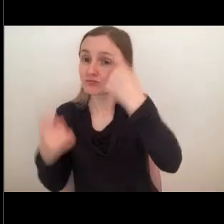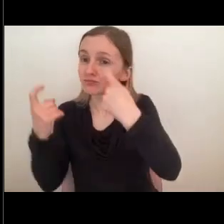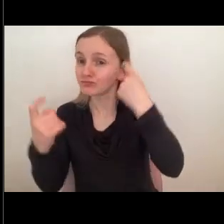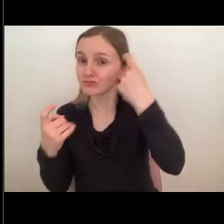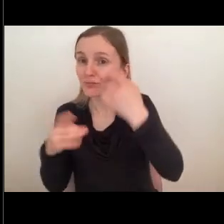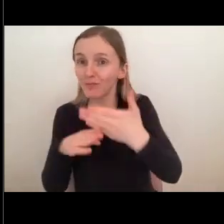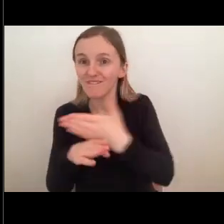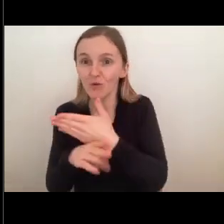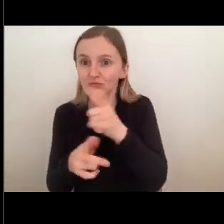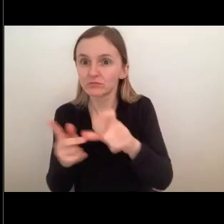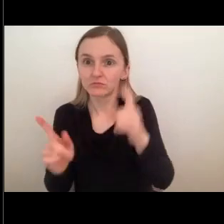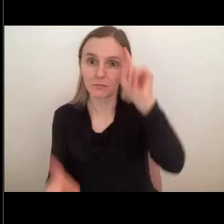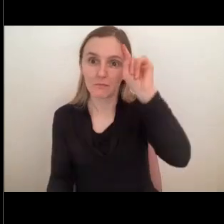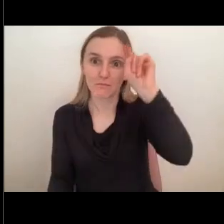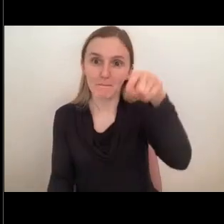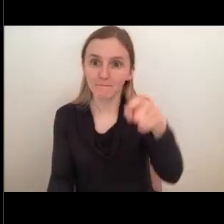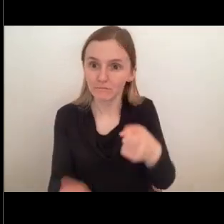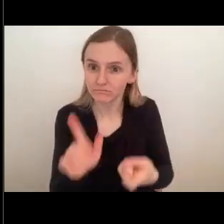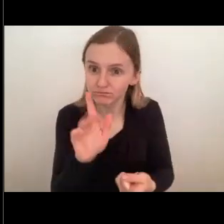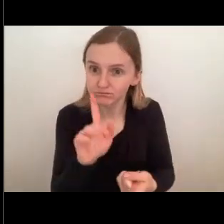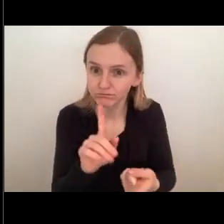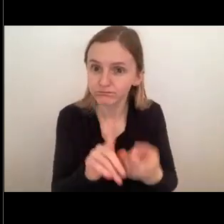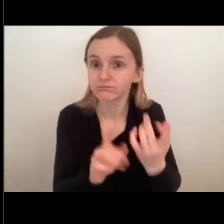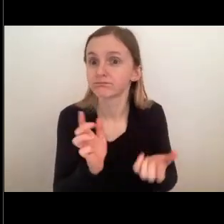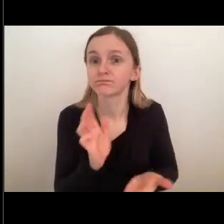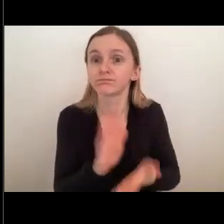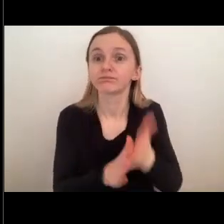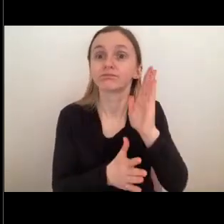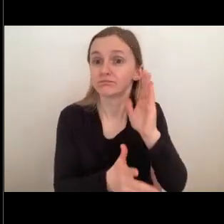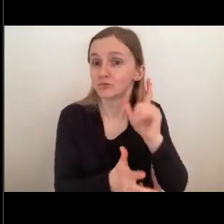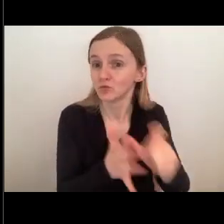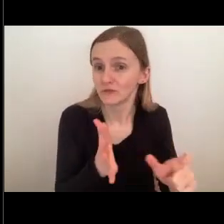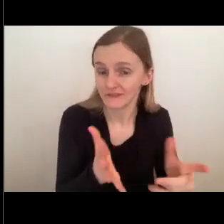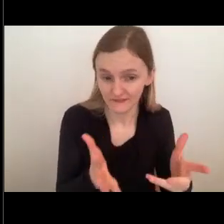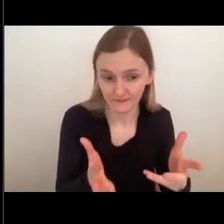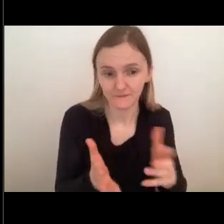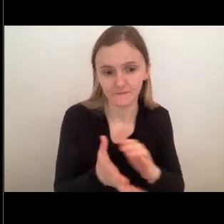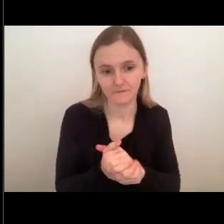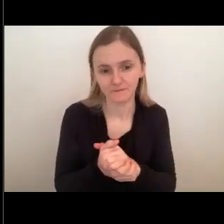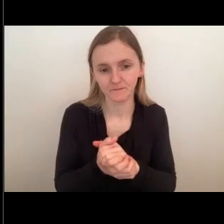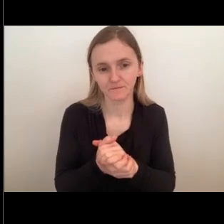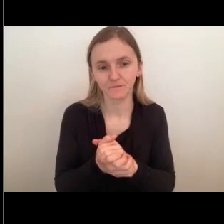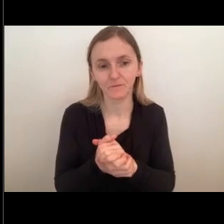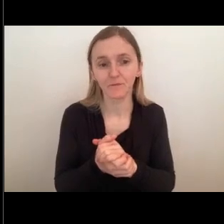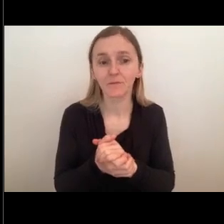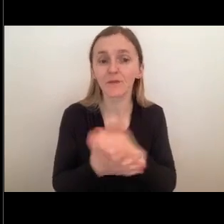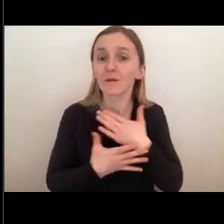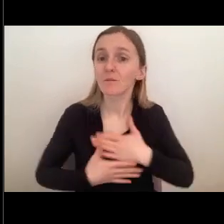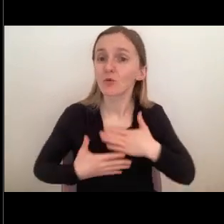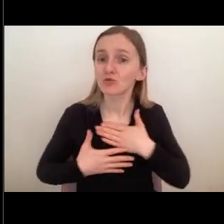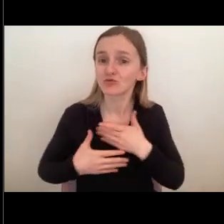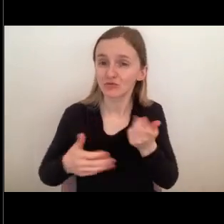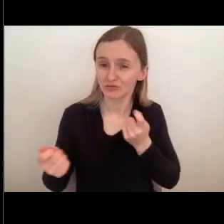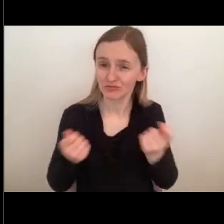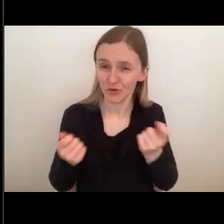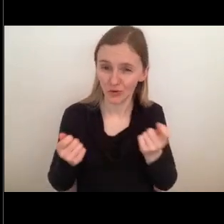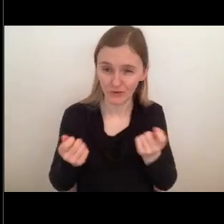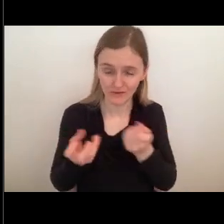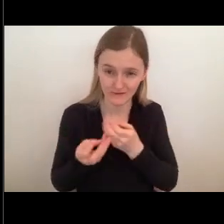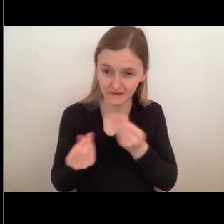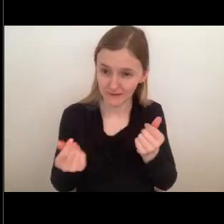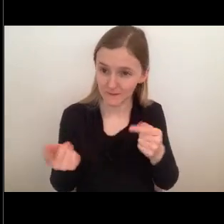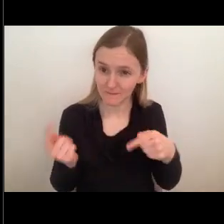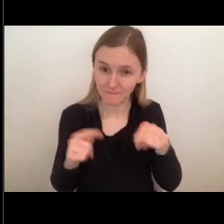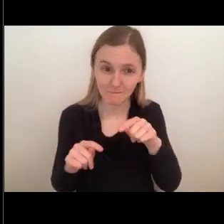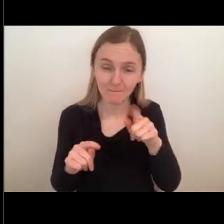Emotional control, so being able to regulate our emotions, being able to keep feelings in check. We might see for some of our young people that they